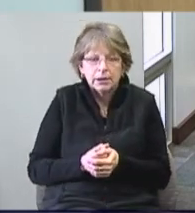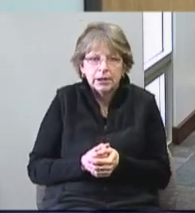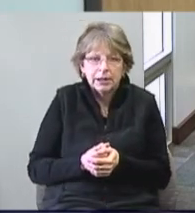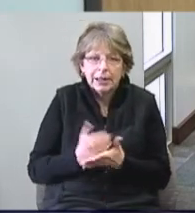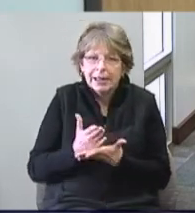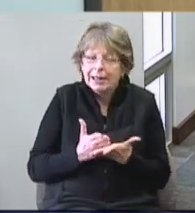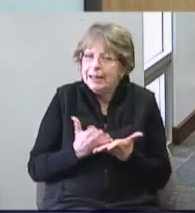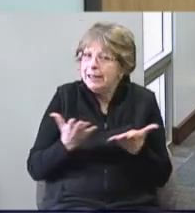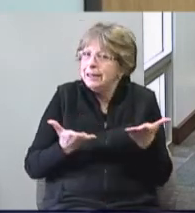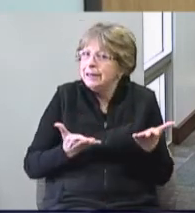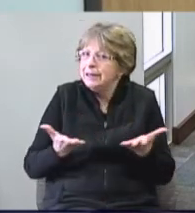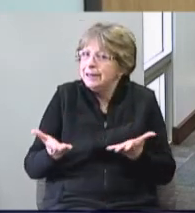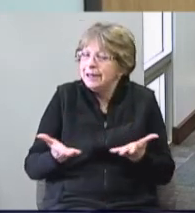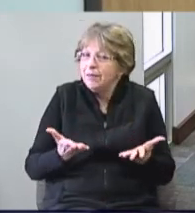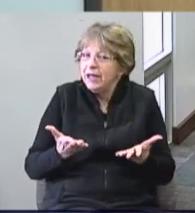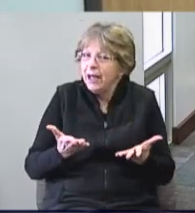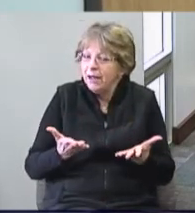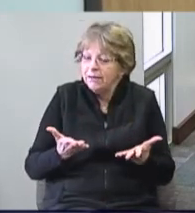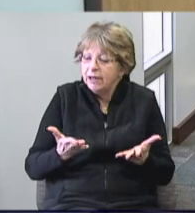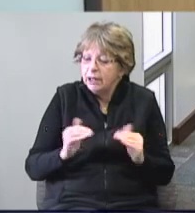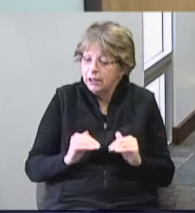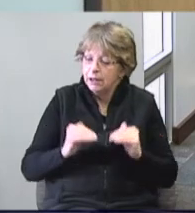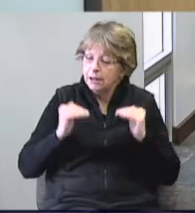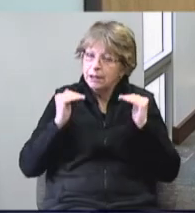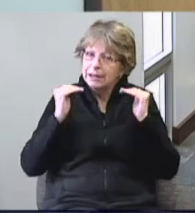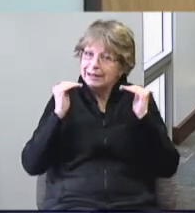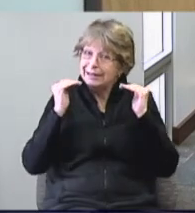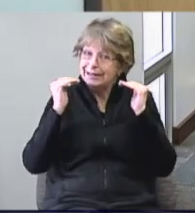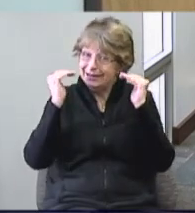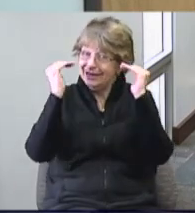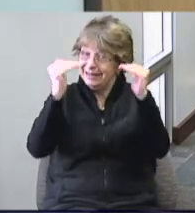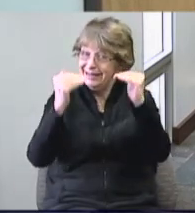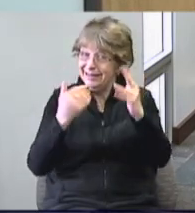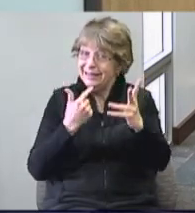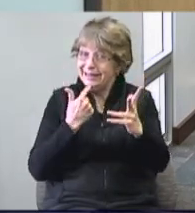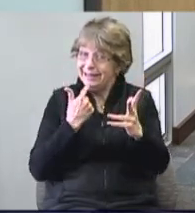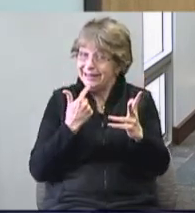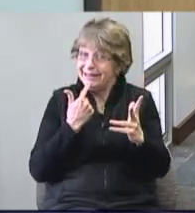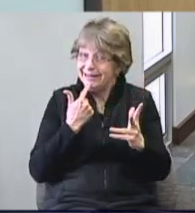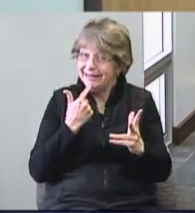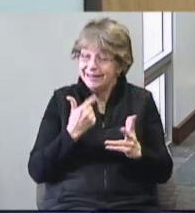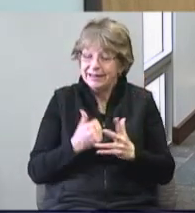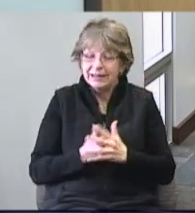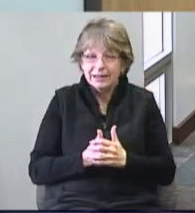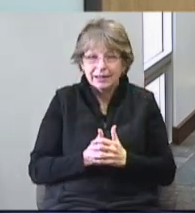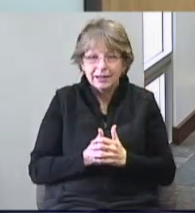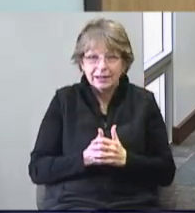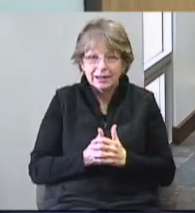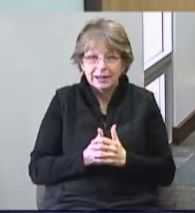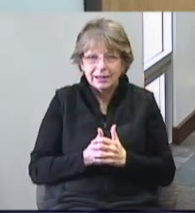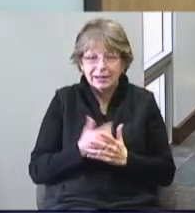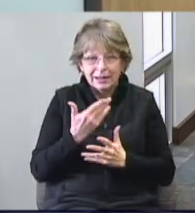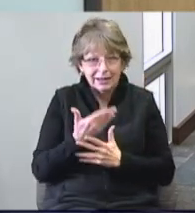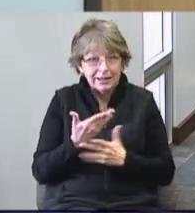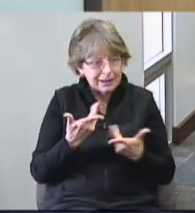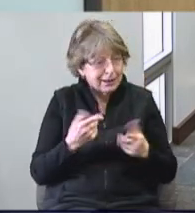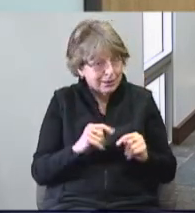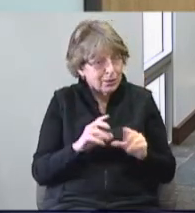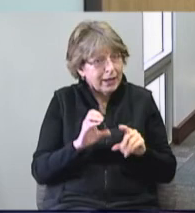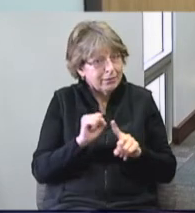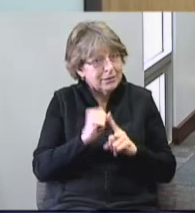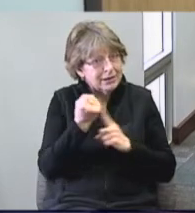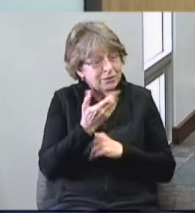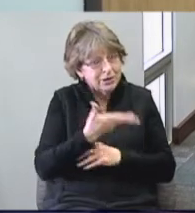Something of greater, some sort of greater severity level. This is a great case here.